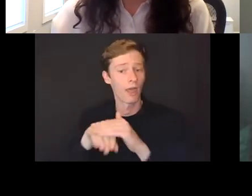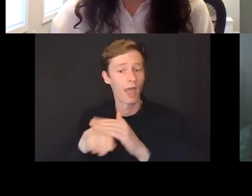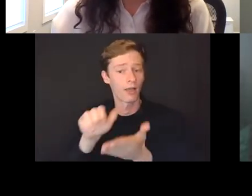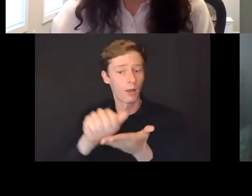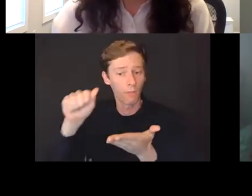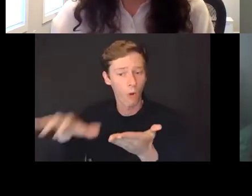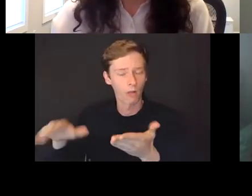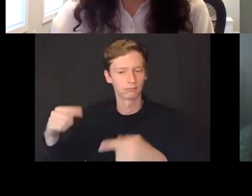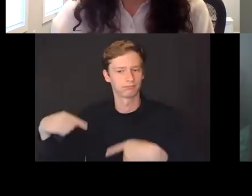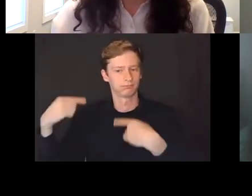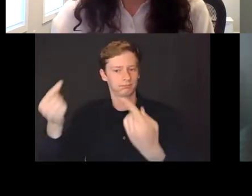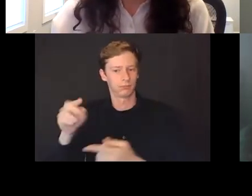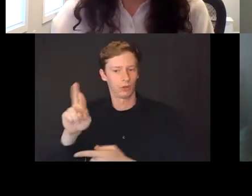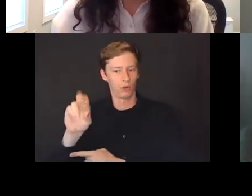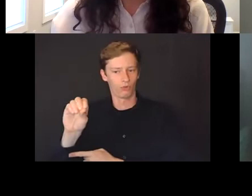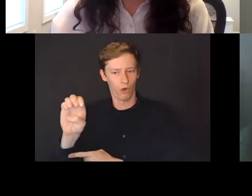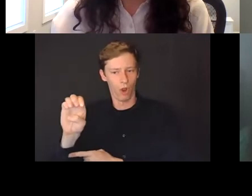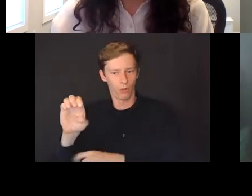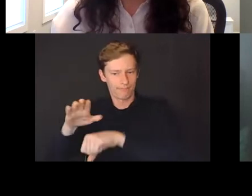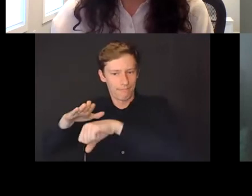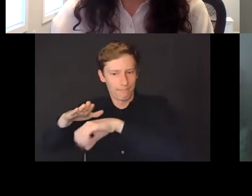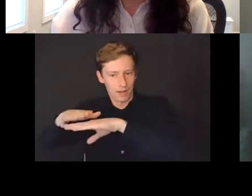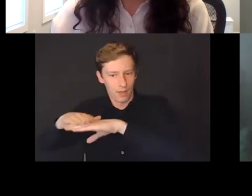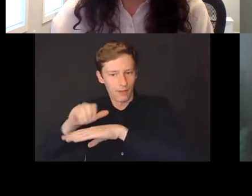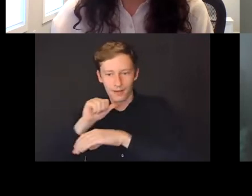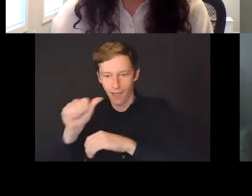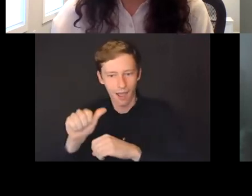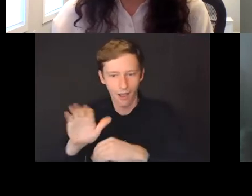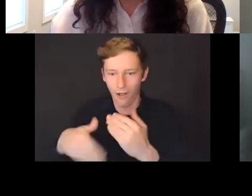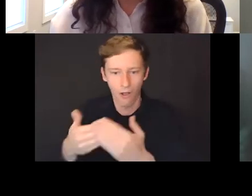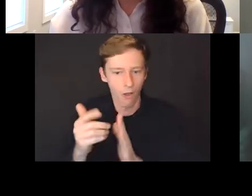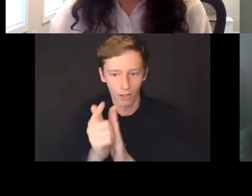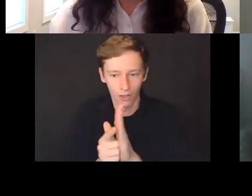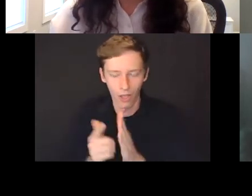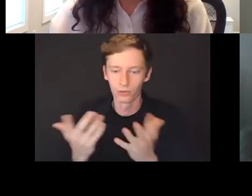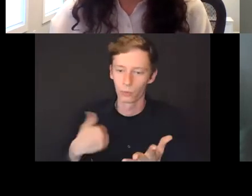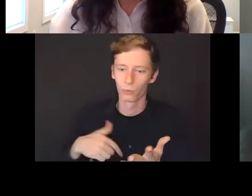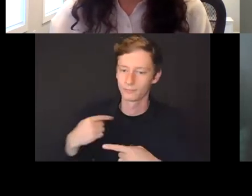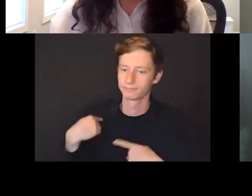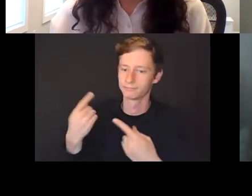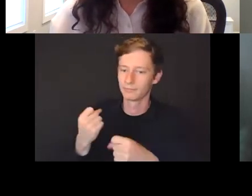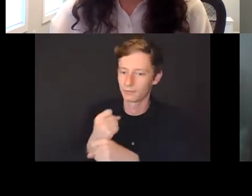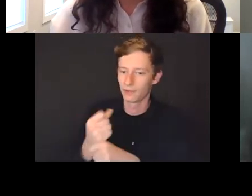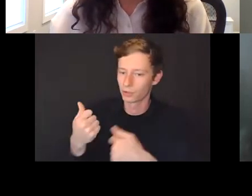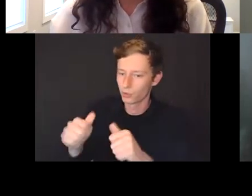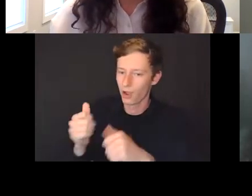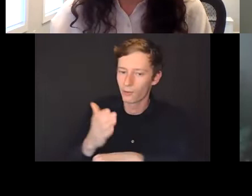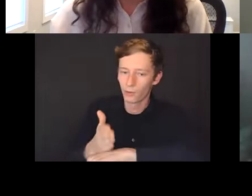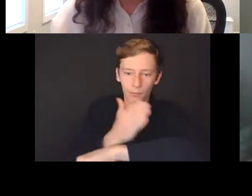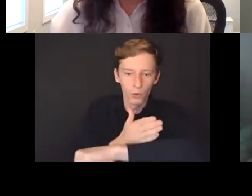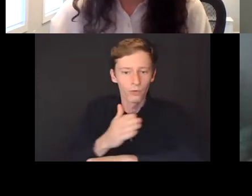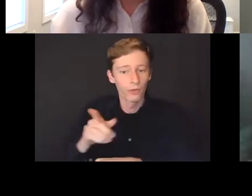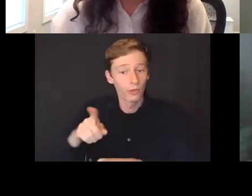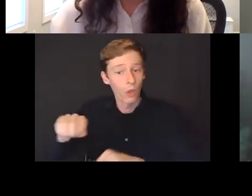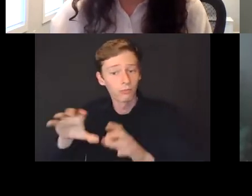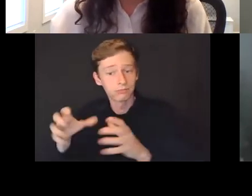has always been the floor. It's never been the ceiling. It's one thing to fight for that to that floor, but we've never reached our dreams or the ceiling to ensure that the most marginalized folks,